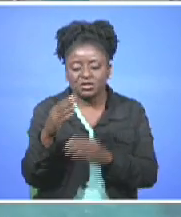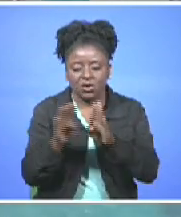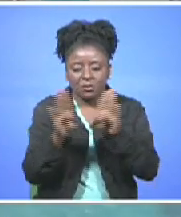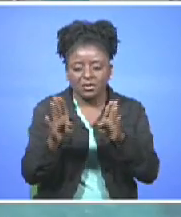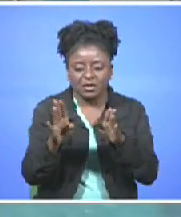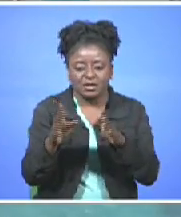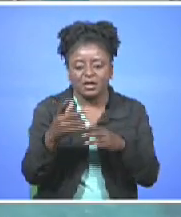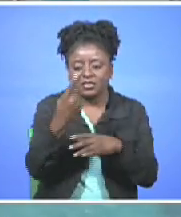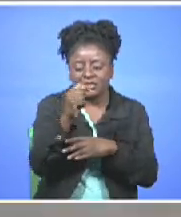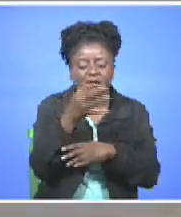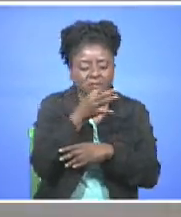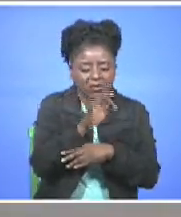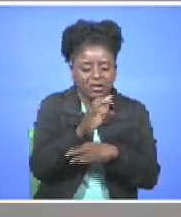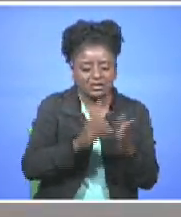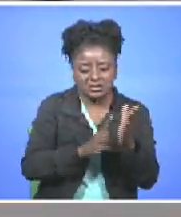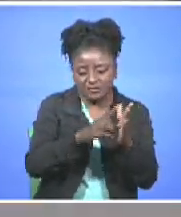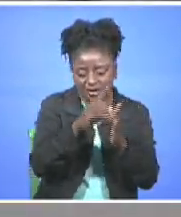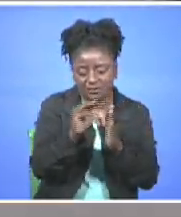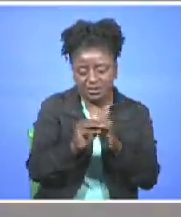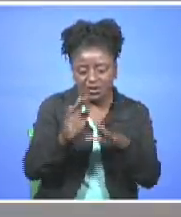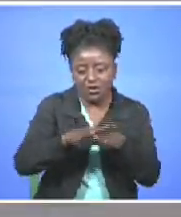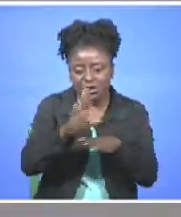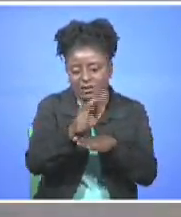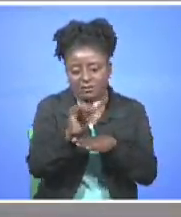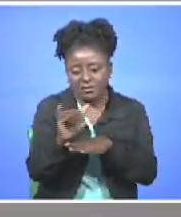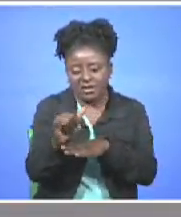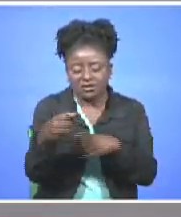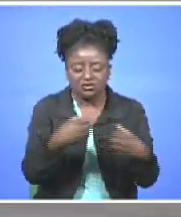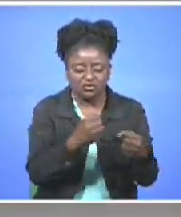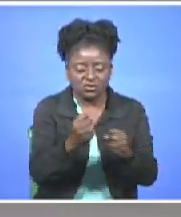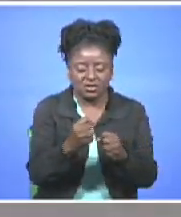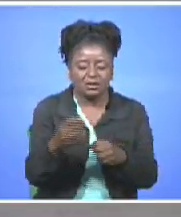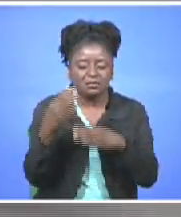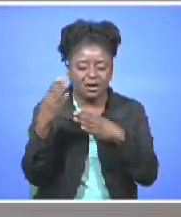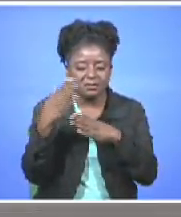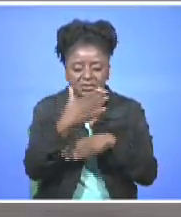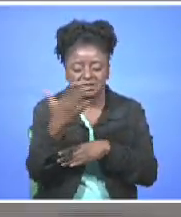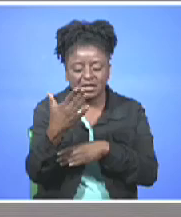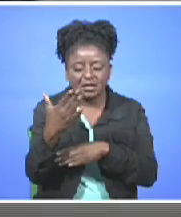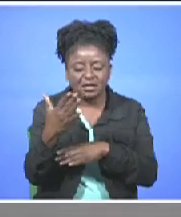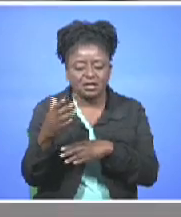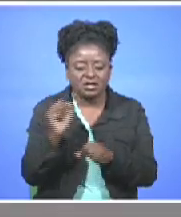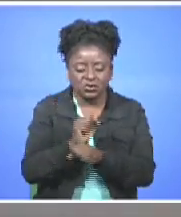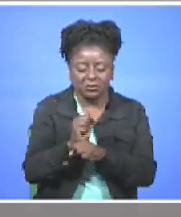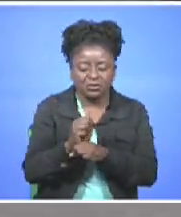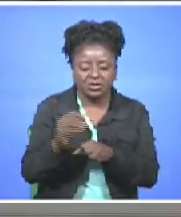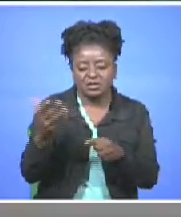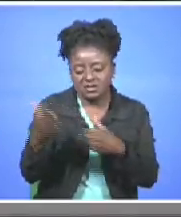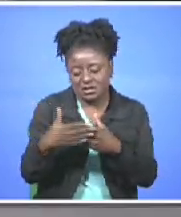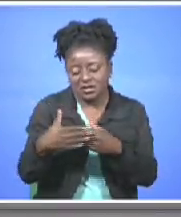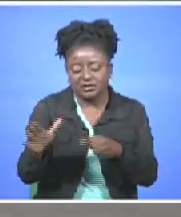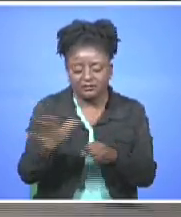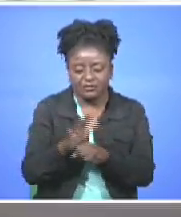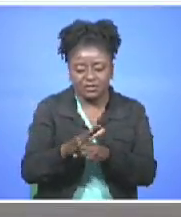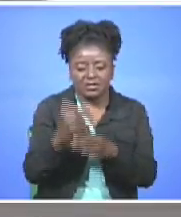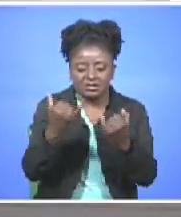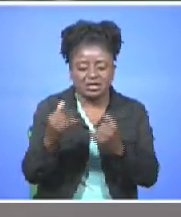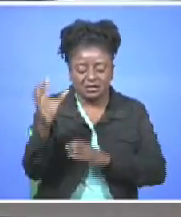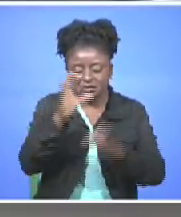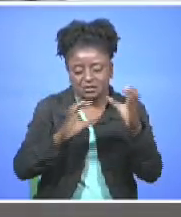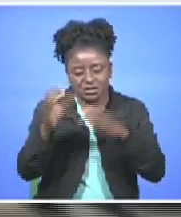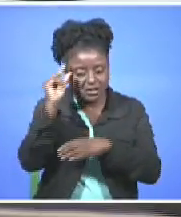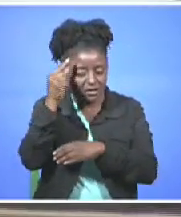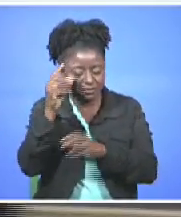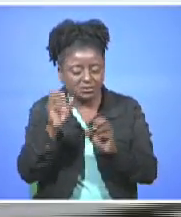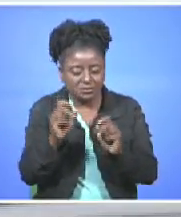Point development on Bay Street, Bahamasair, that has been operating at near capacity on its Florida routes, has now sought government's permission to